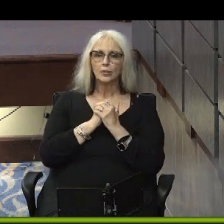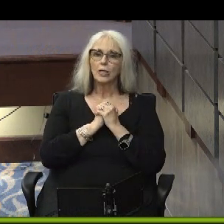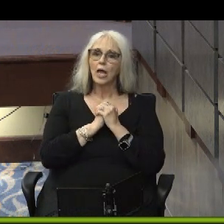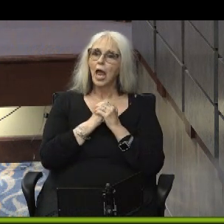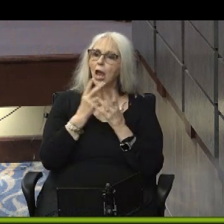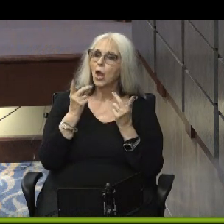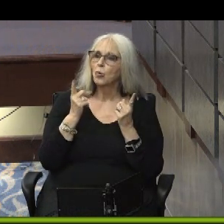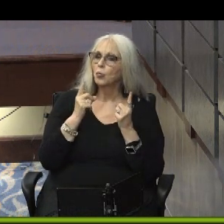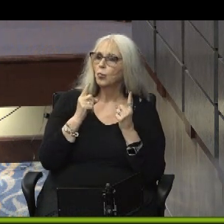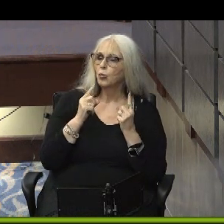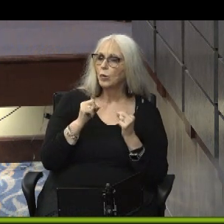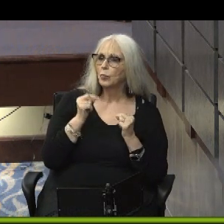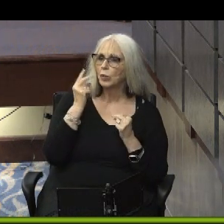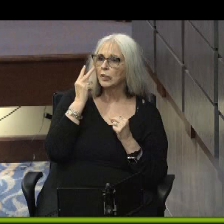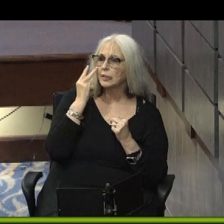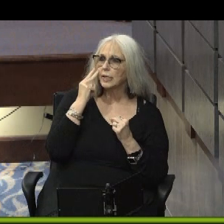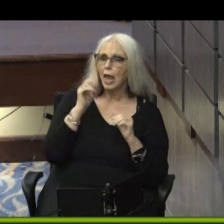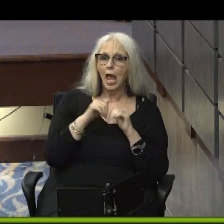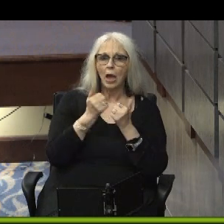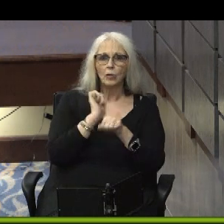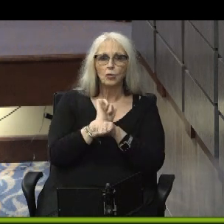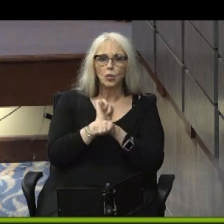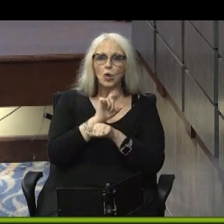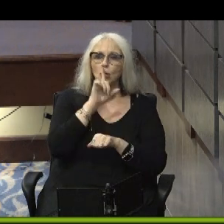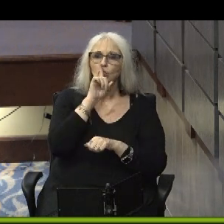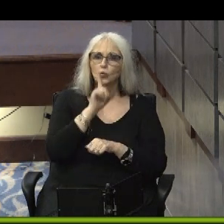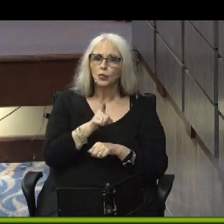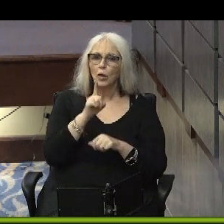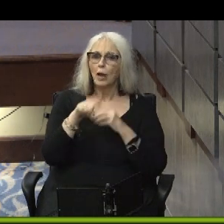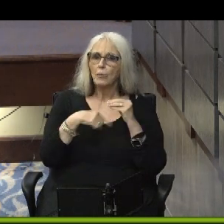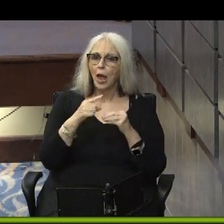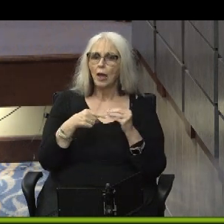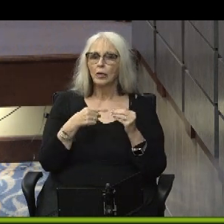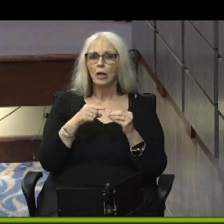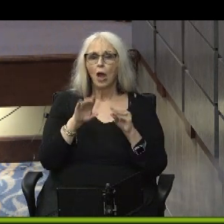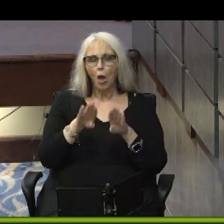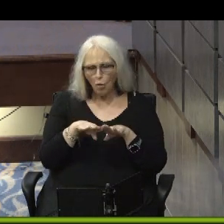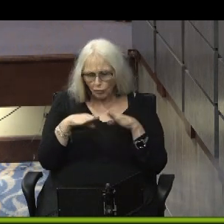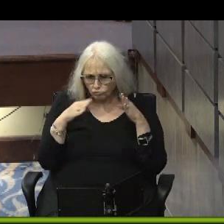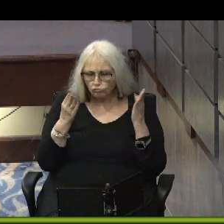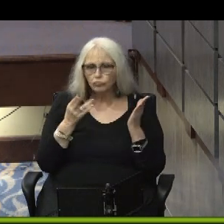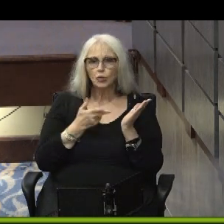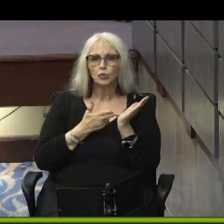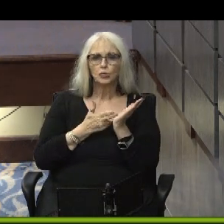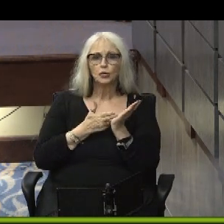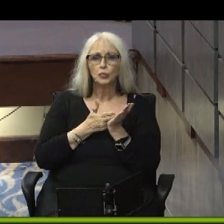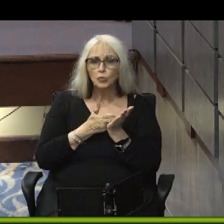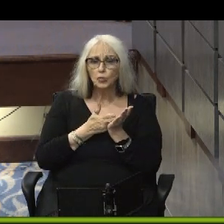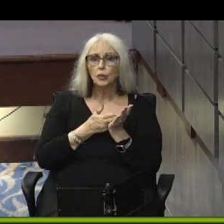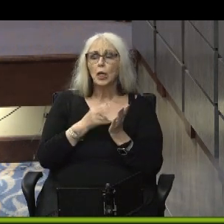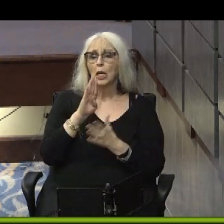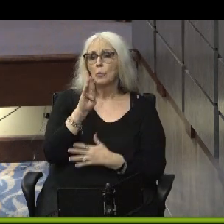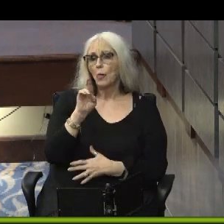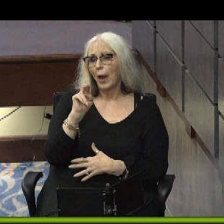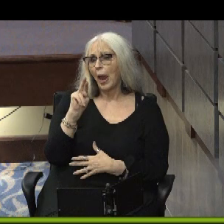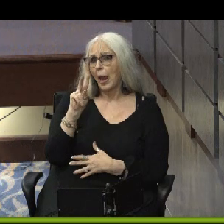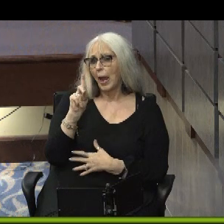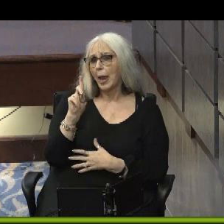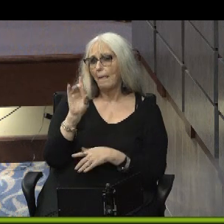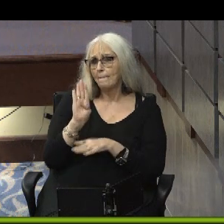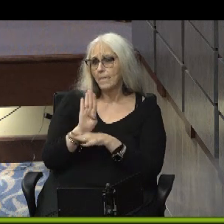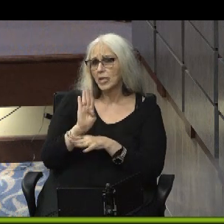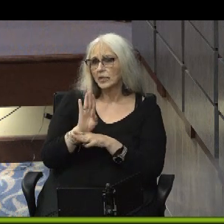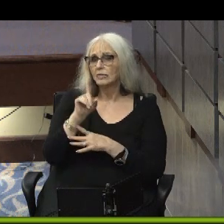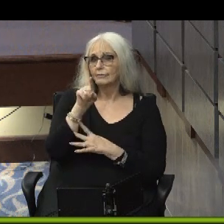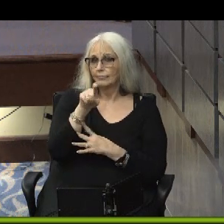at, how we work, it's really about uncovering what are the true brand and business needs, and really kind